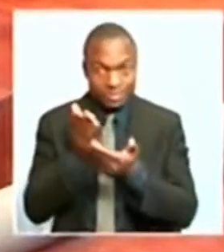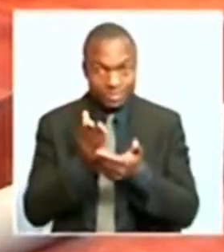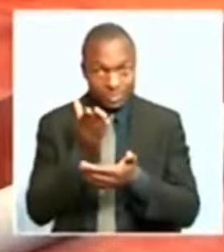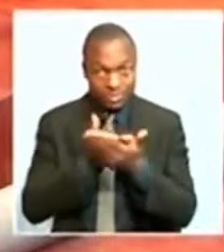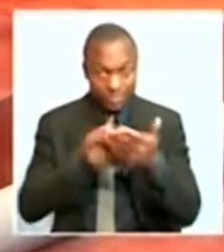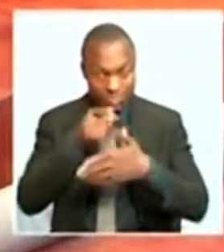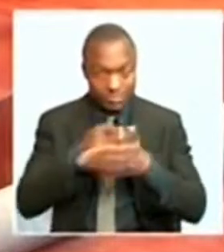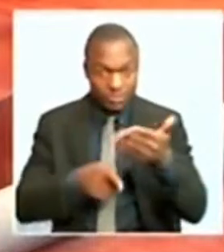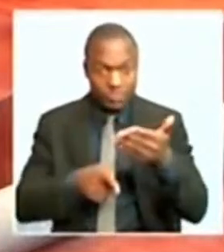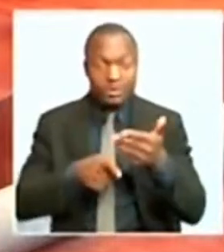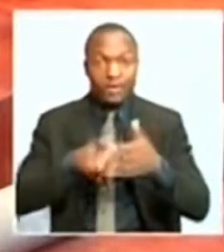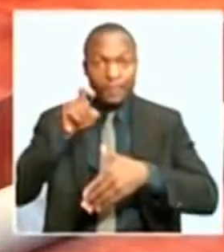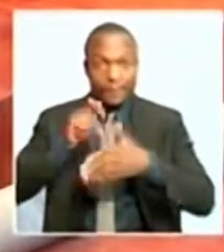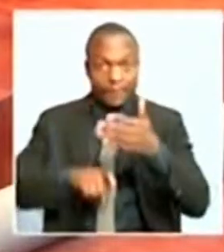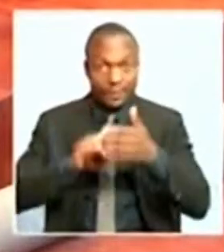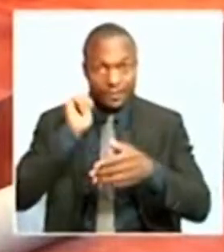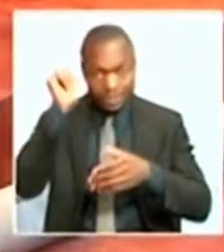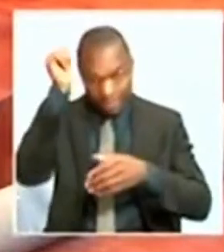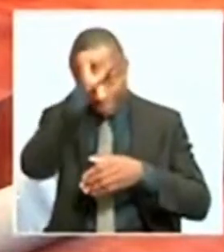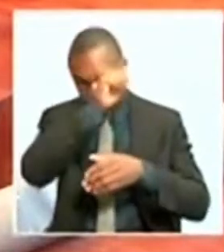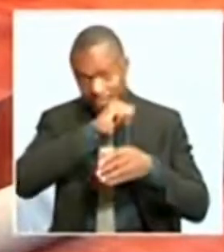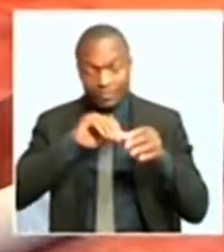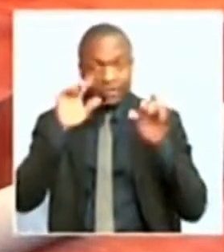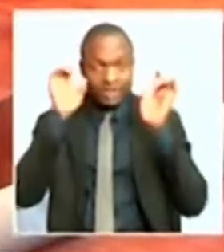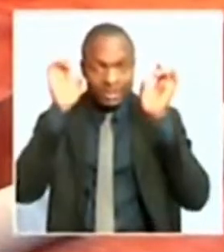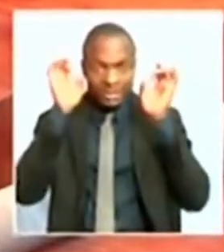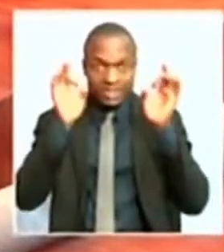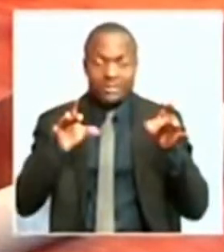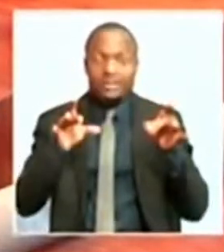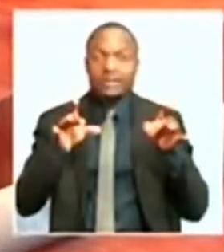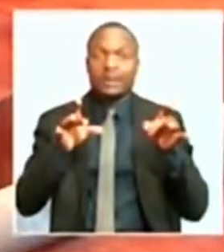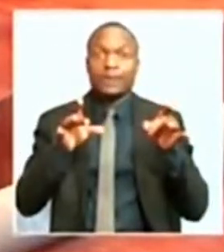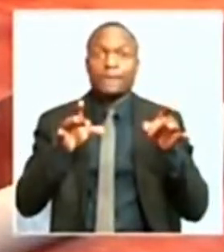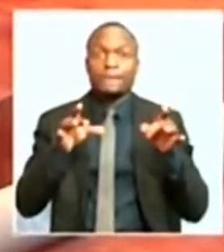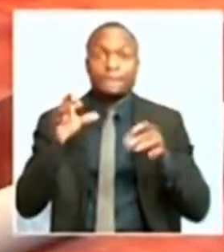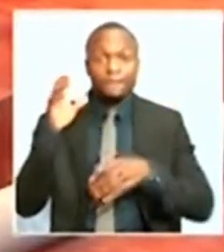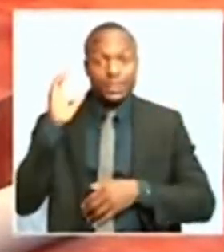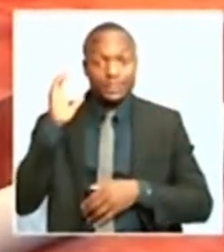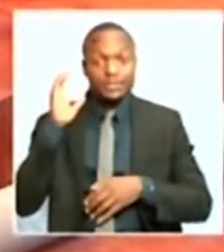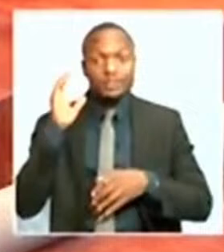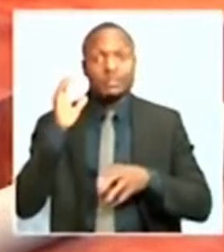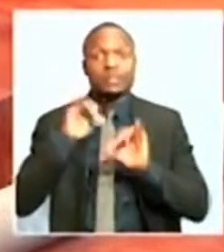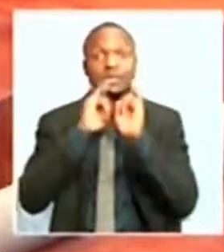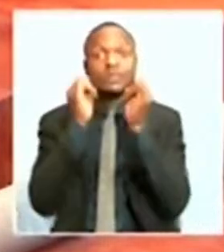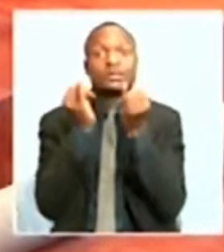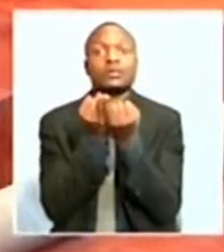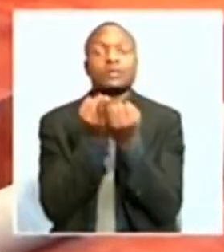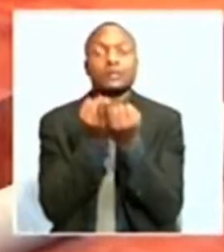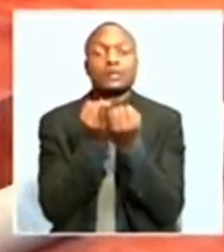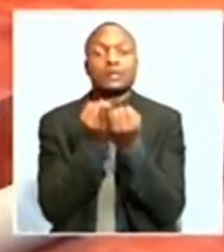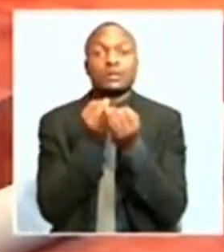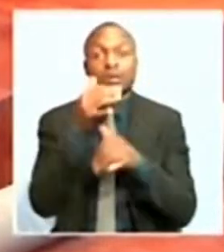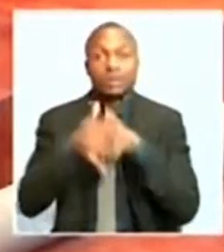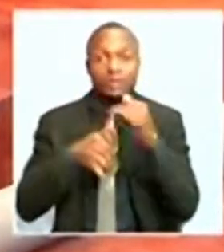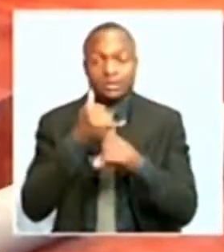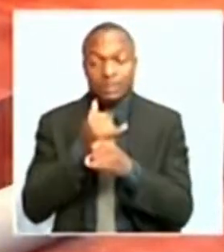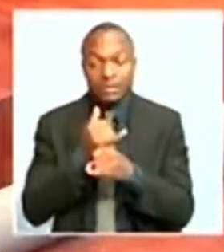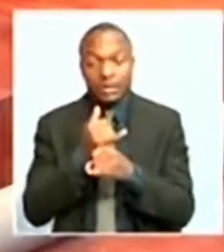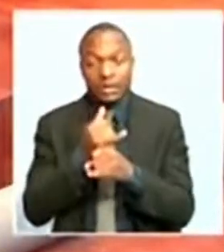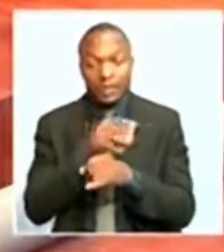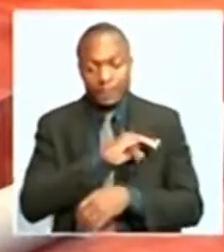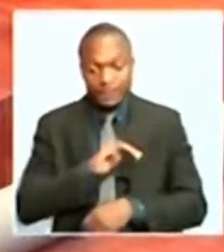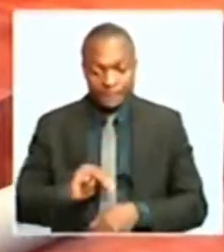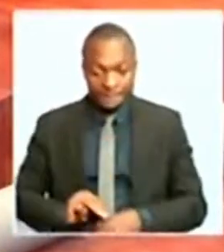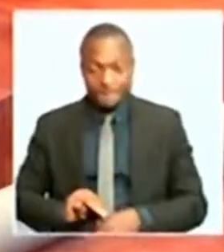of the Africa Risk Capacity Agency, and the annual membership will be set by the Conference of Parties